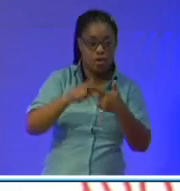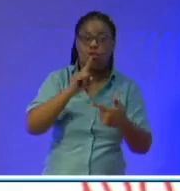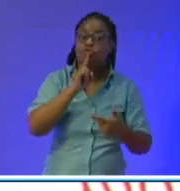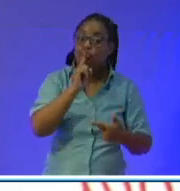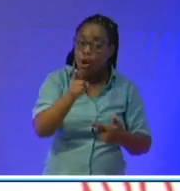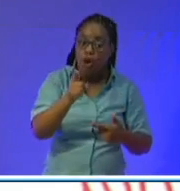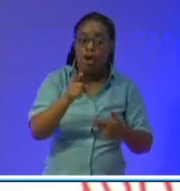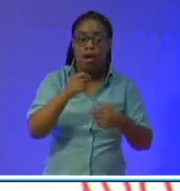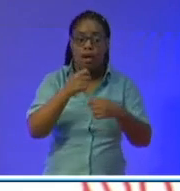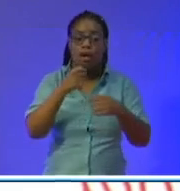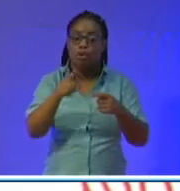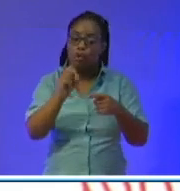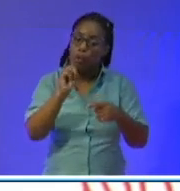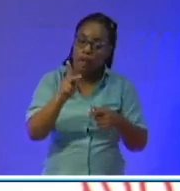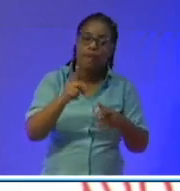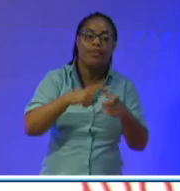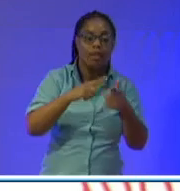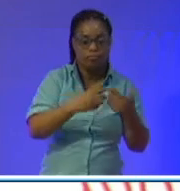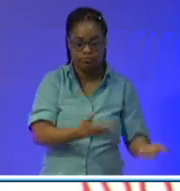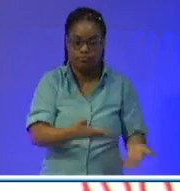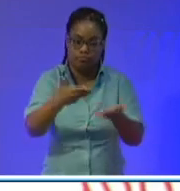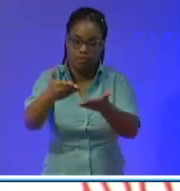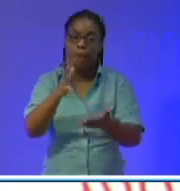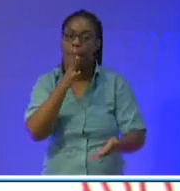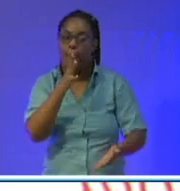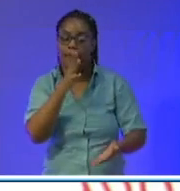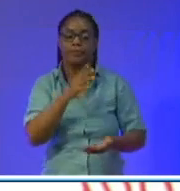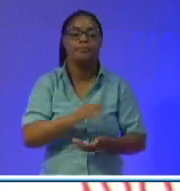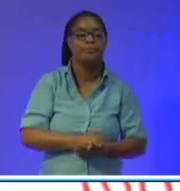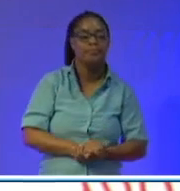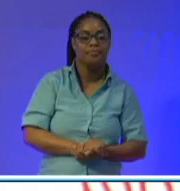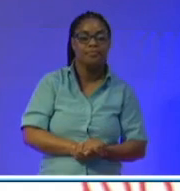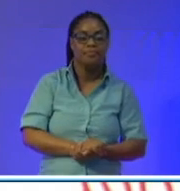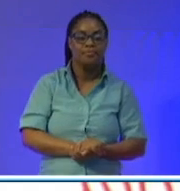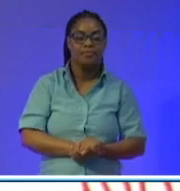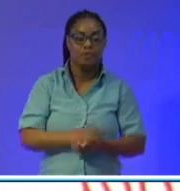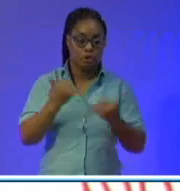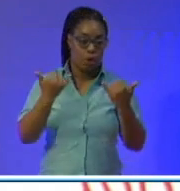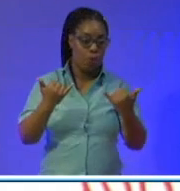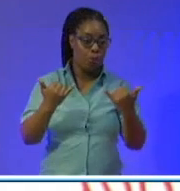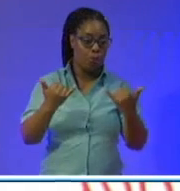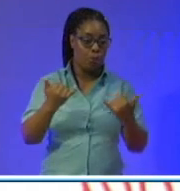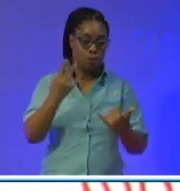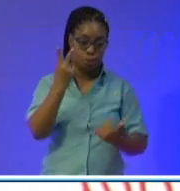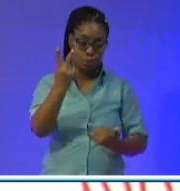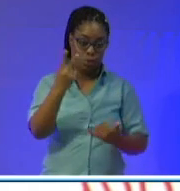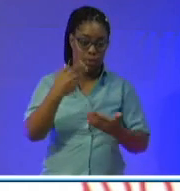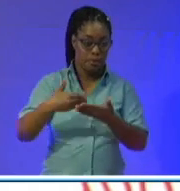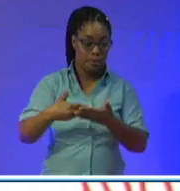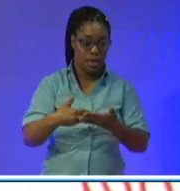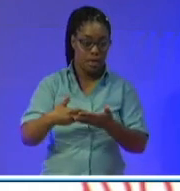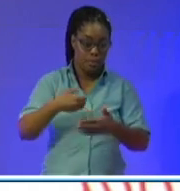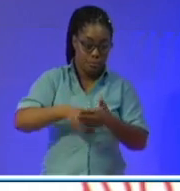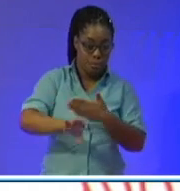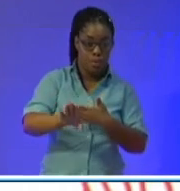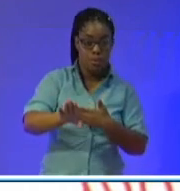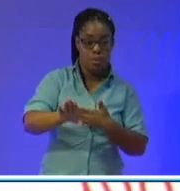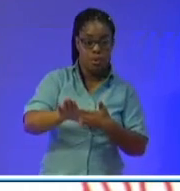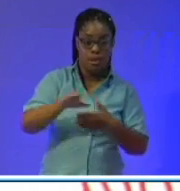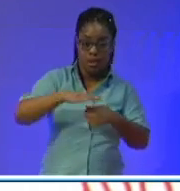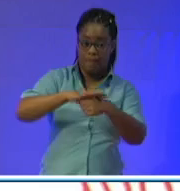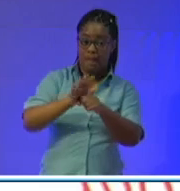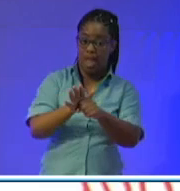Two of those babies so far are well, asymptomatic. In one case, we did have a stillbirth, which